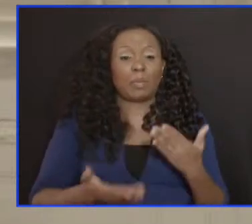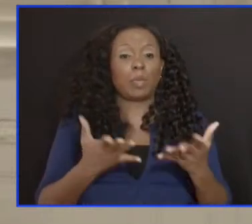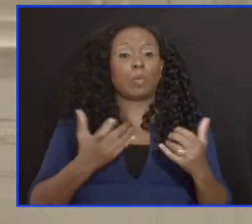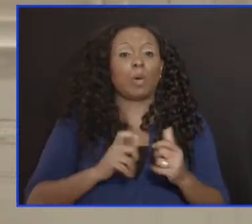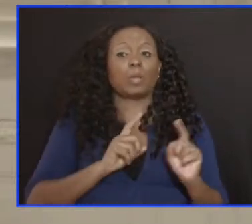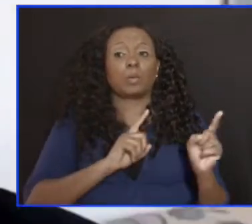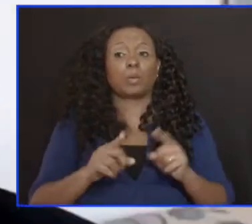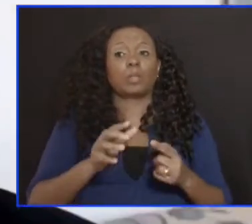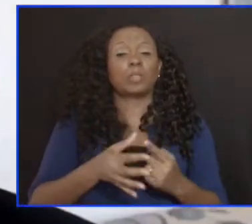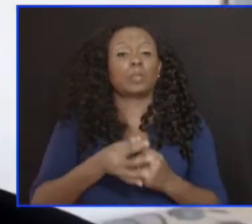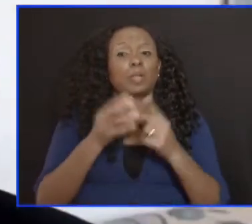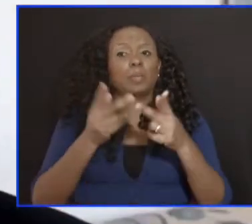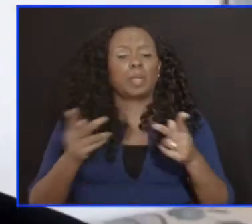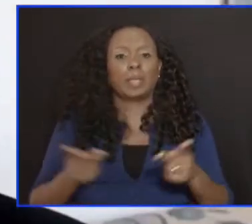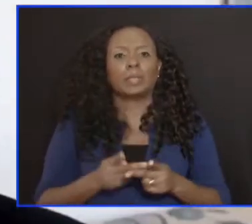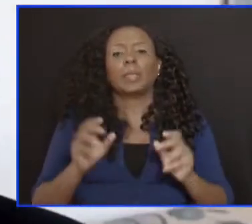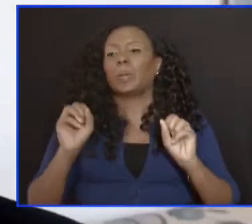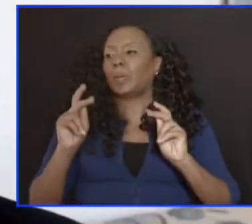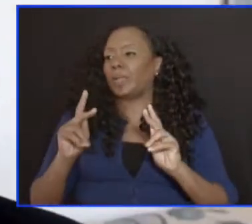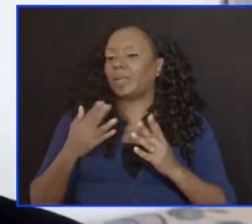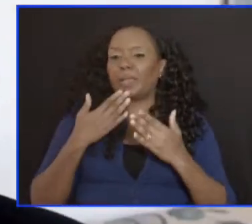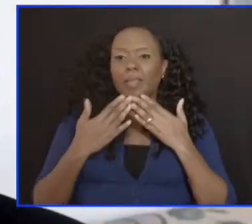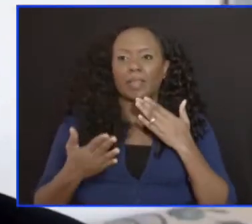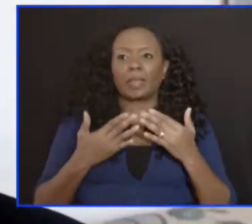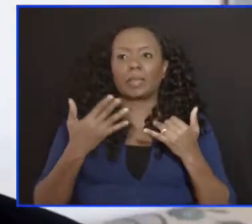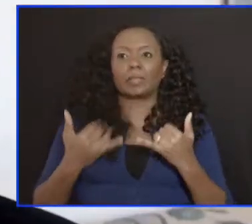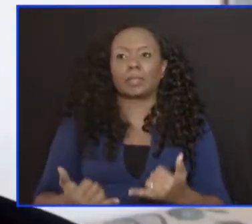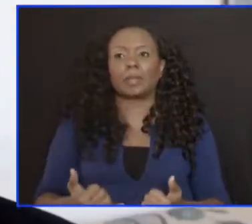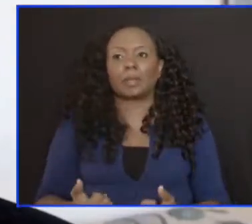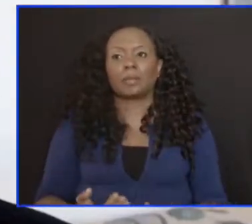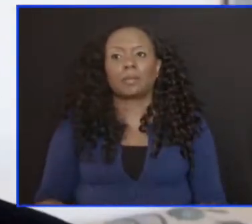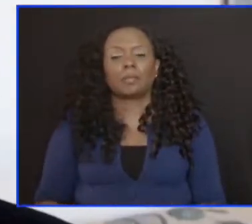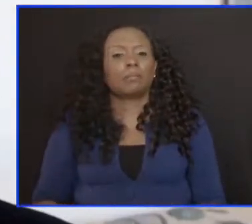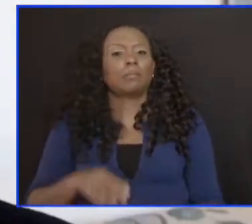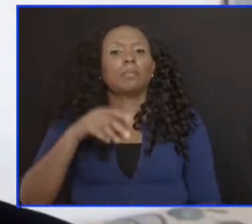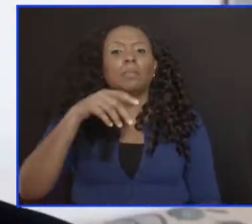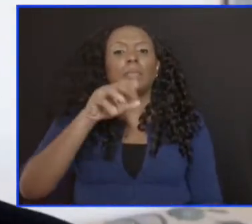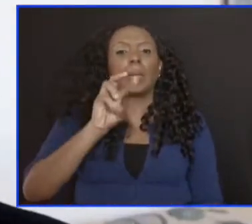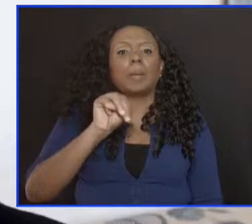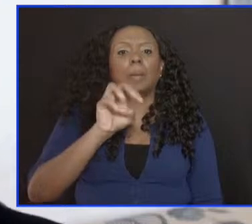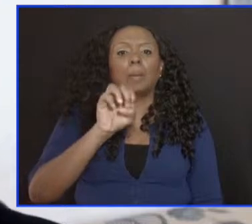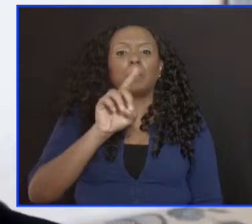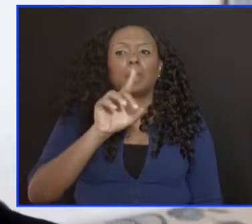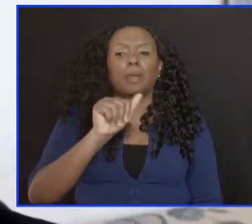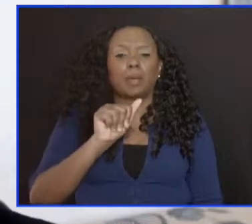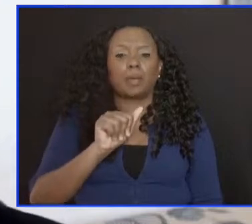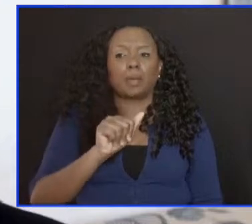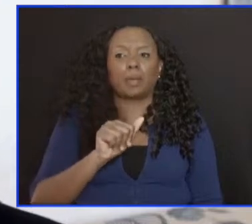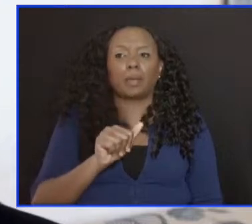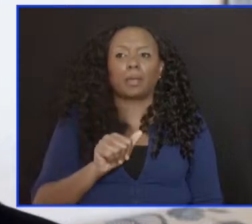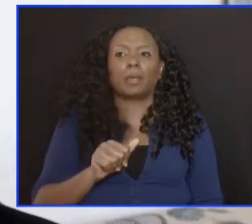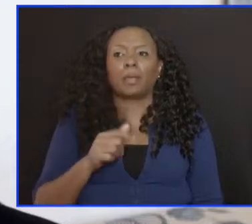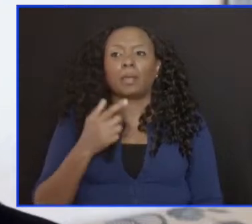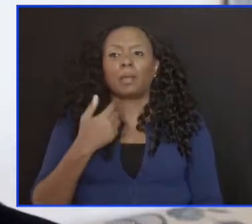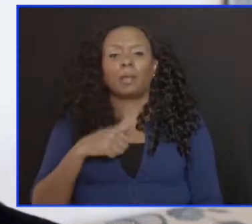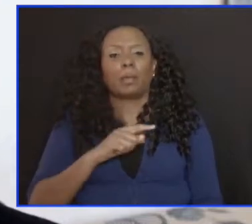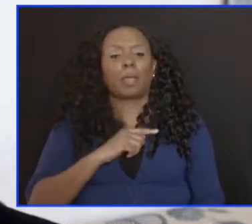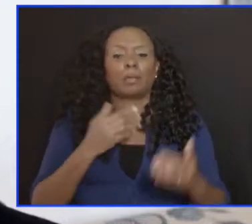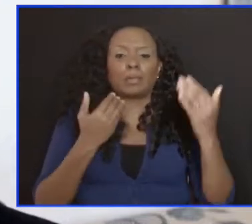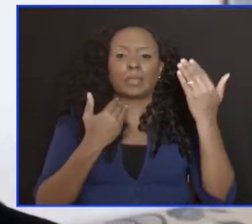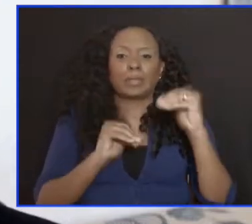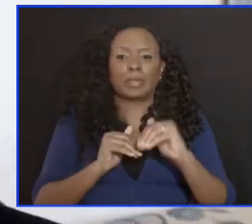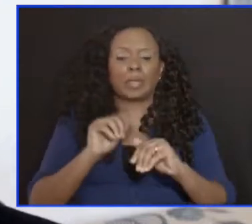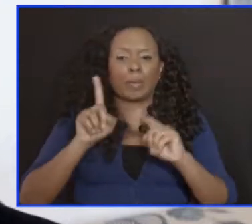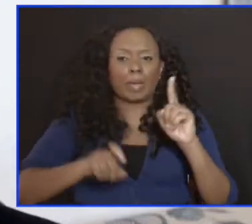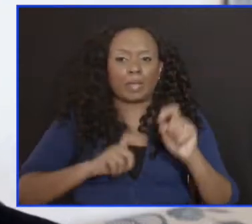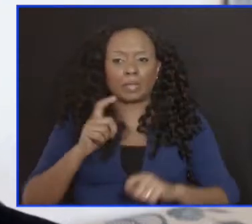Thanks. Let's take some questions from the public and from the press, reminding you that we are restricting those